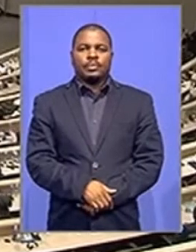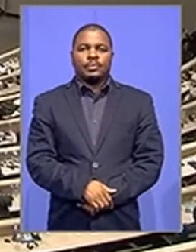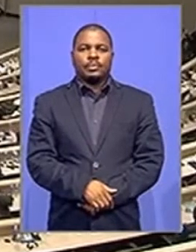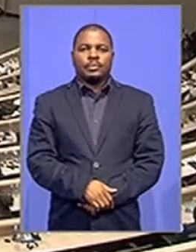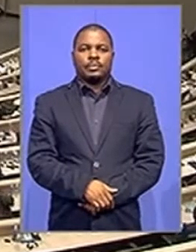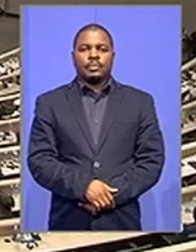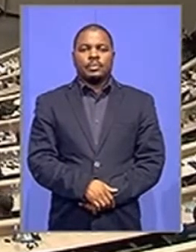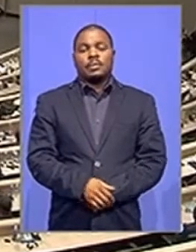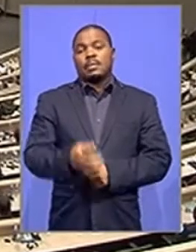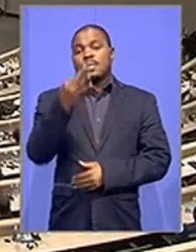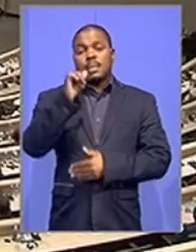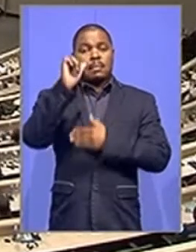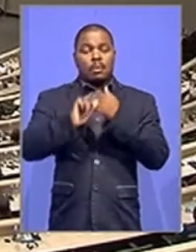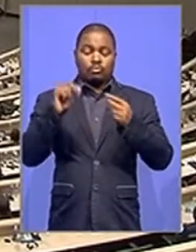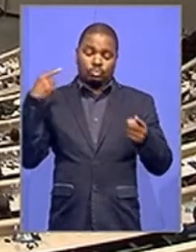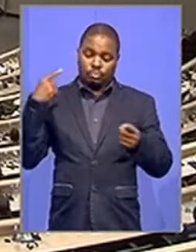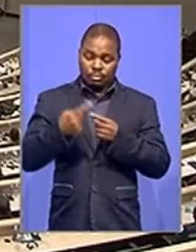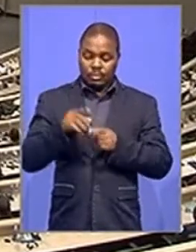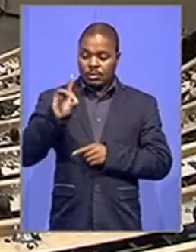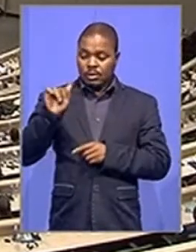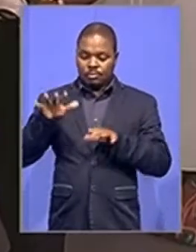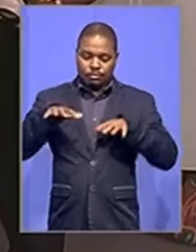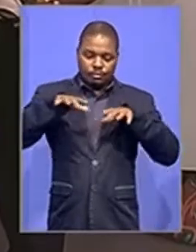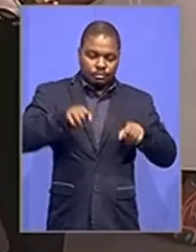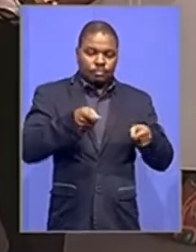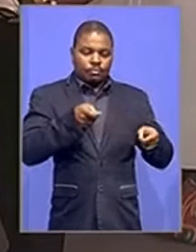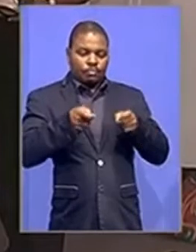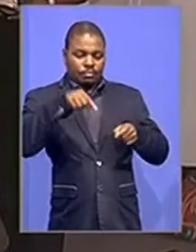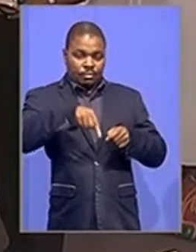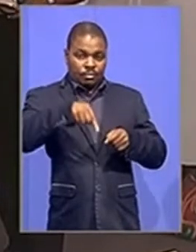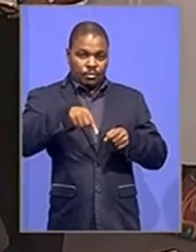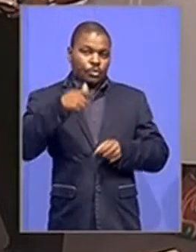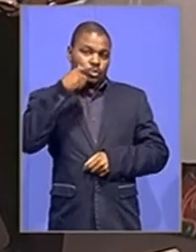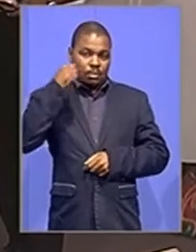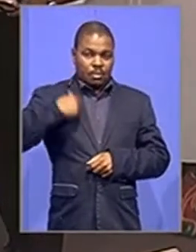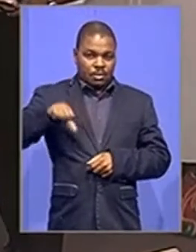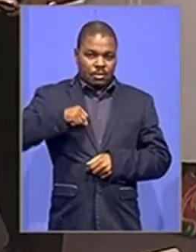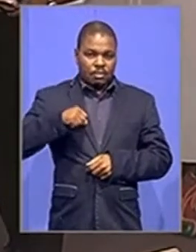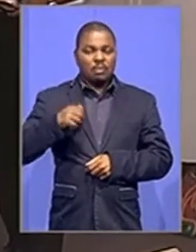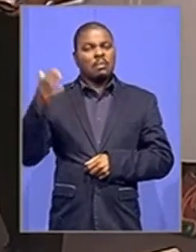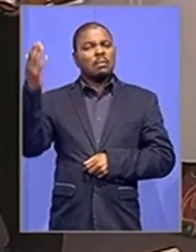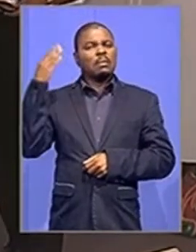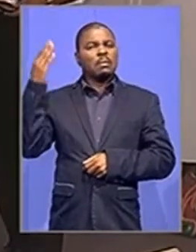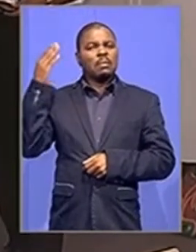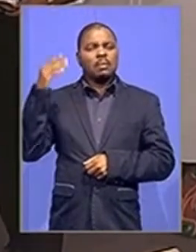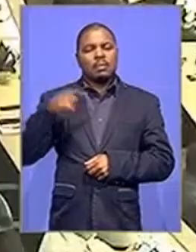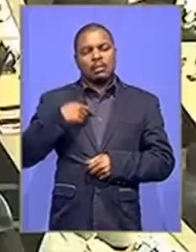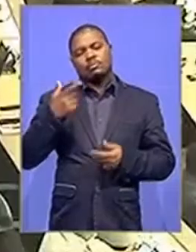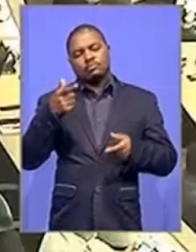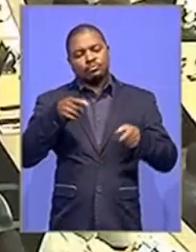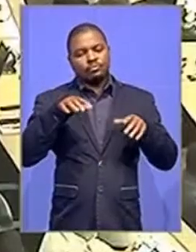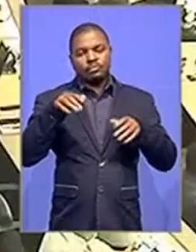e setse e le dikgwedi le tharo mokgatlho wa DA o eteletse pele gape toropo ya Tshwane e ne ya bewa ka fa tlase ga Botsamaisi ba